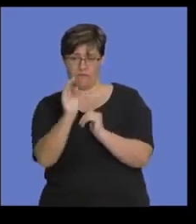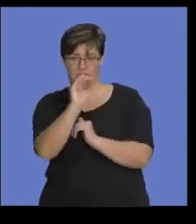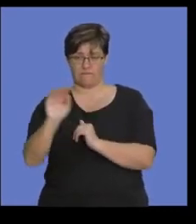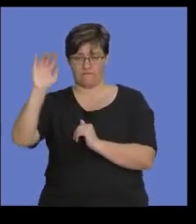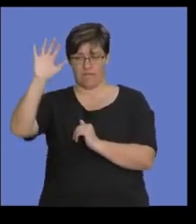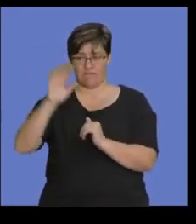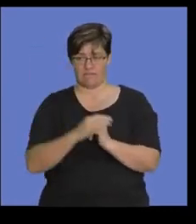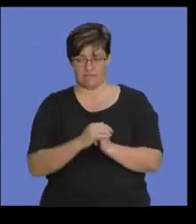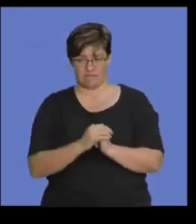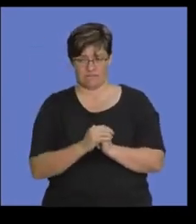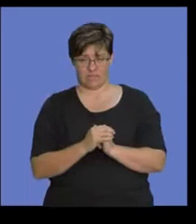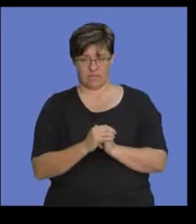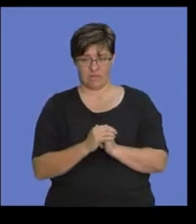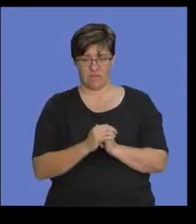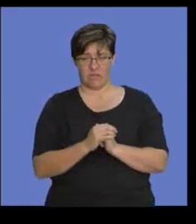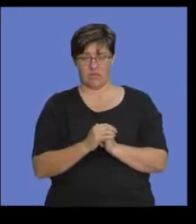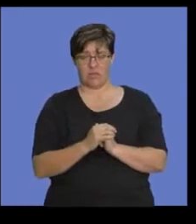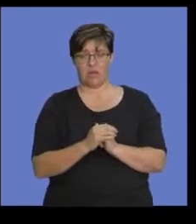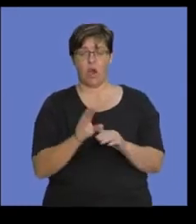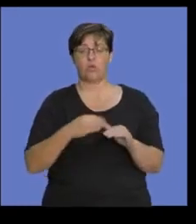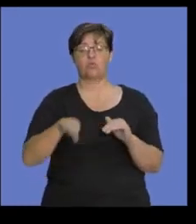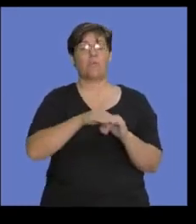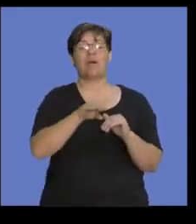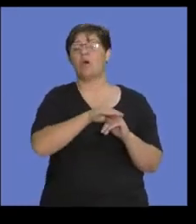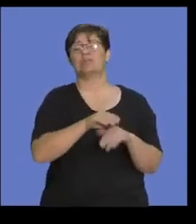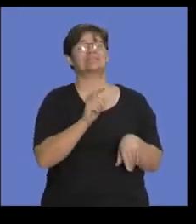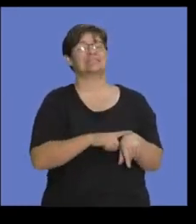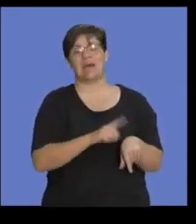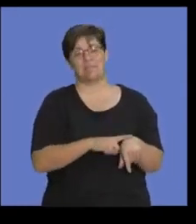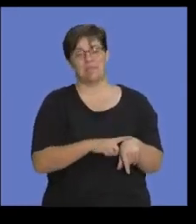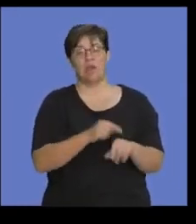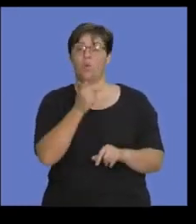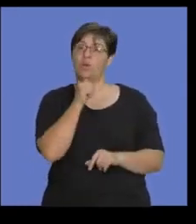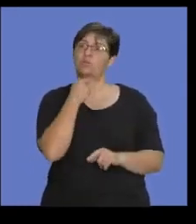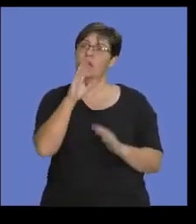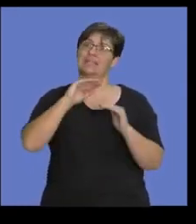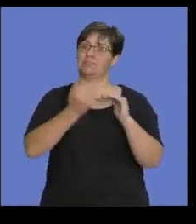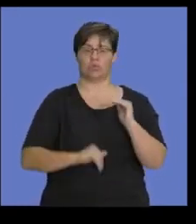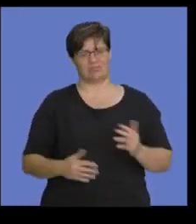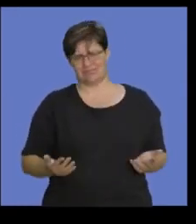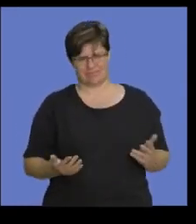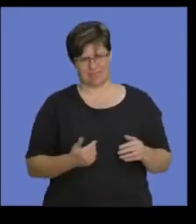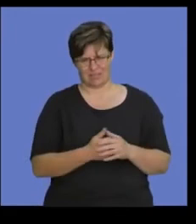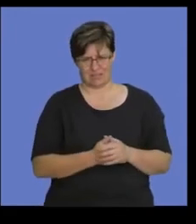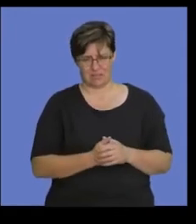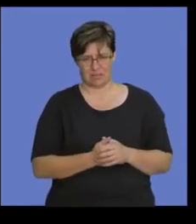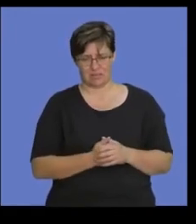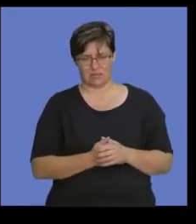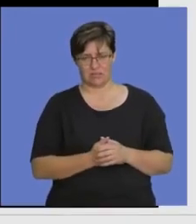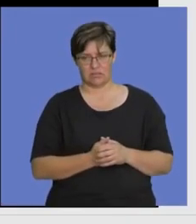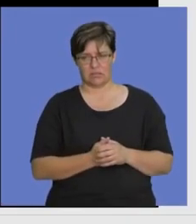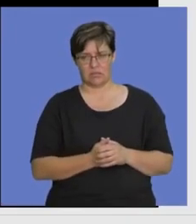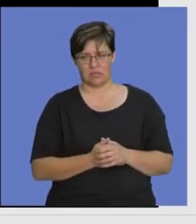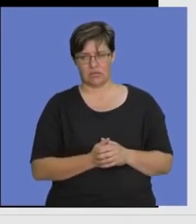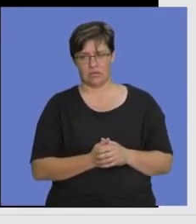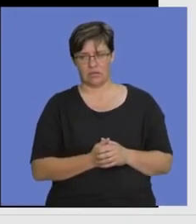of 5. Please remember that there is no compounding period when we talk about depreciation.